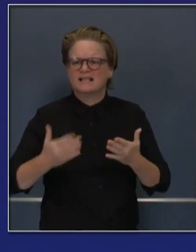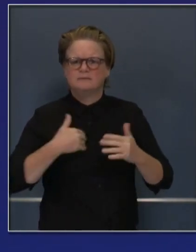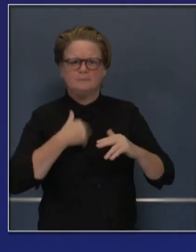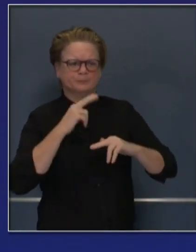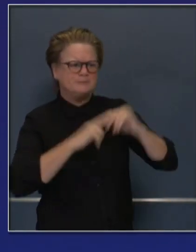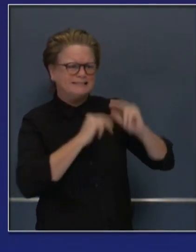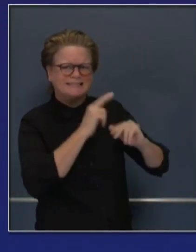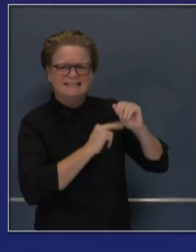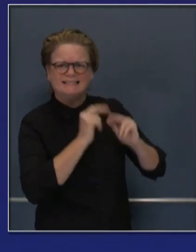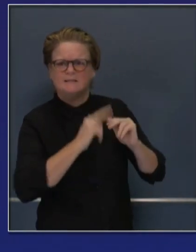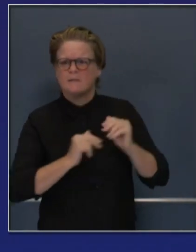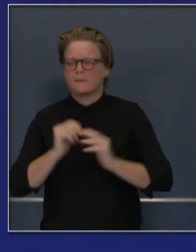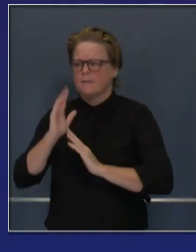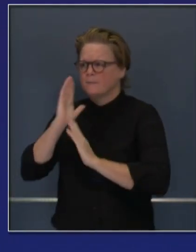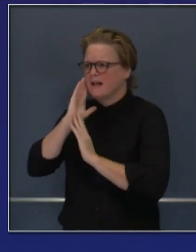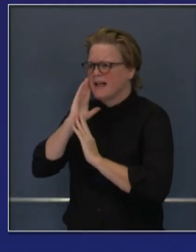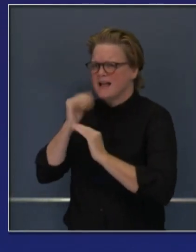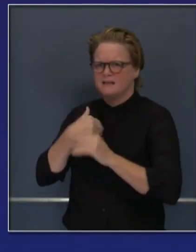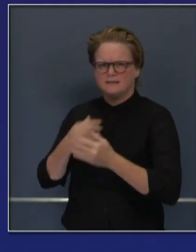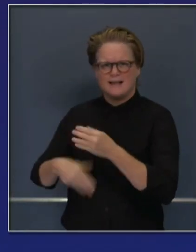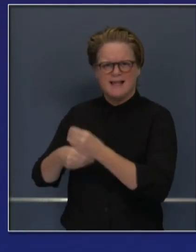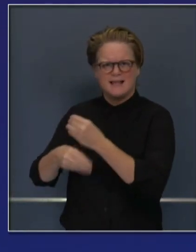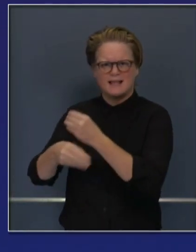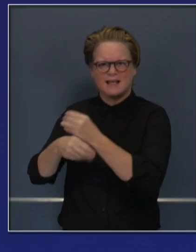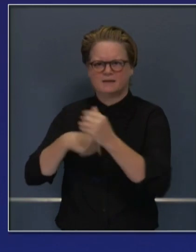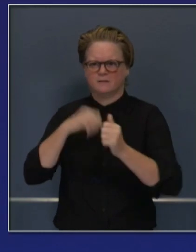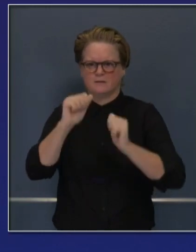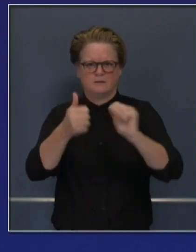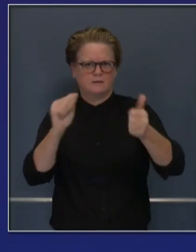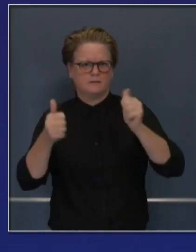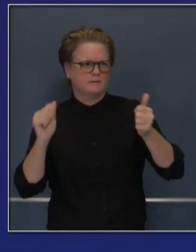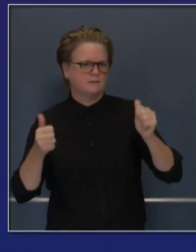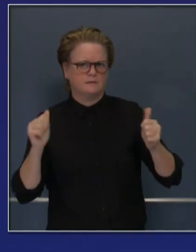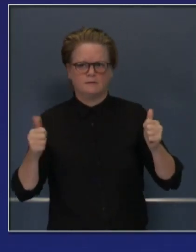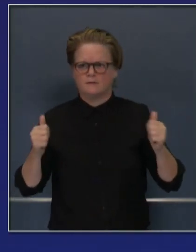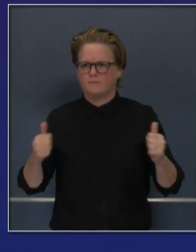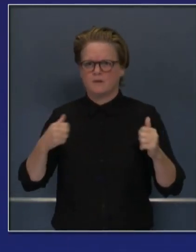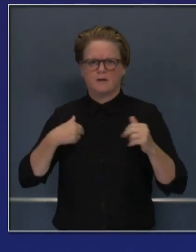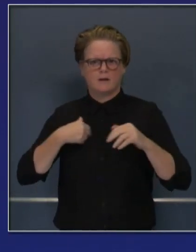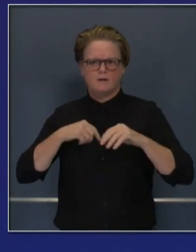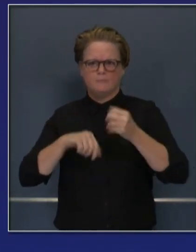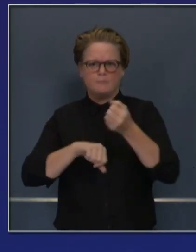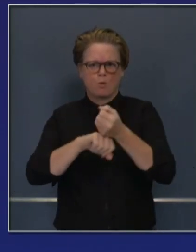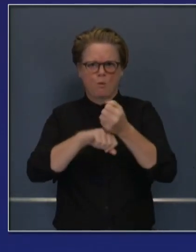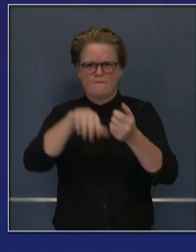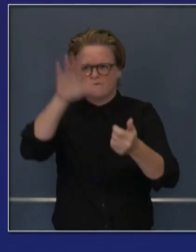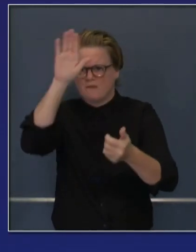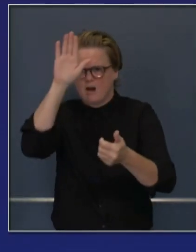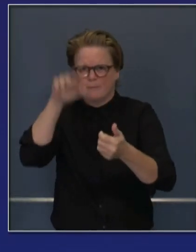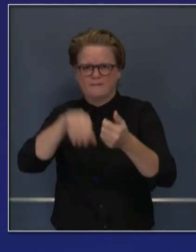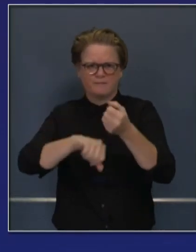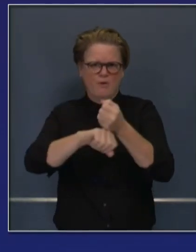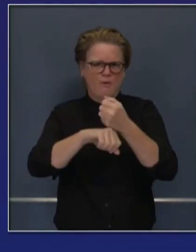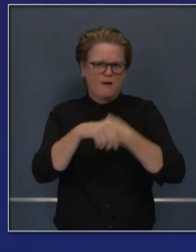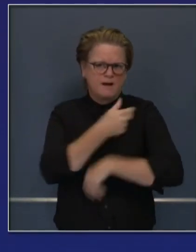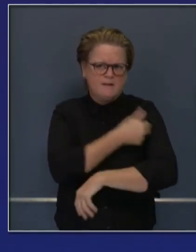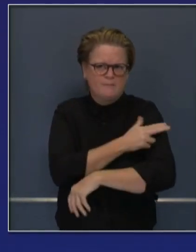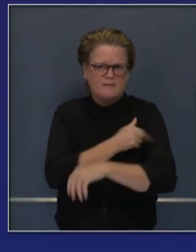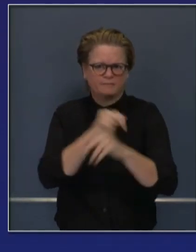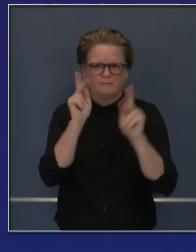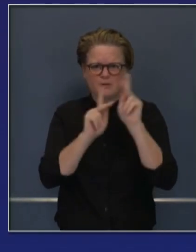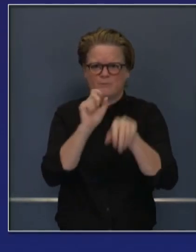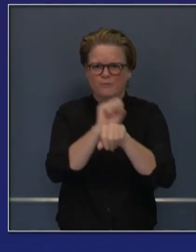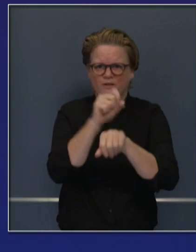of our first responders and to address all of that anxiety that we had to address in what we referred to those wild, wild west days early in this